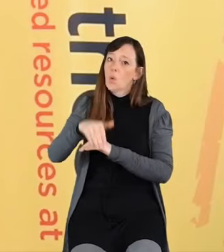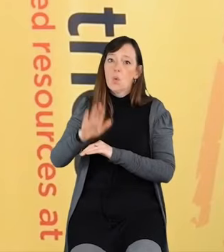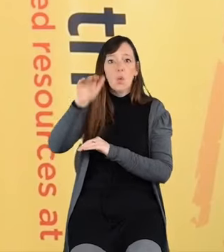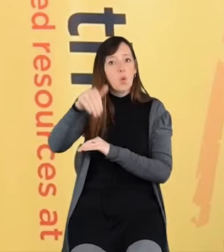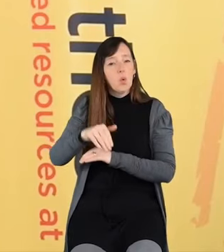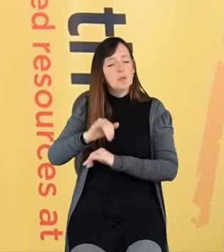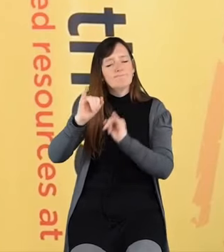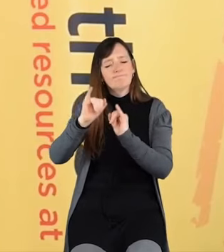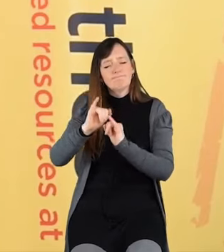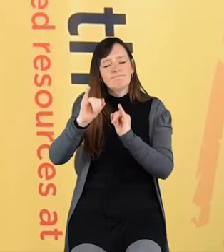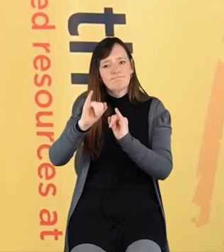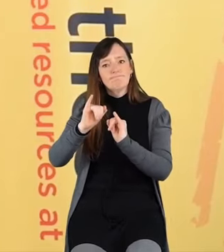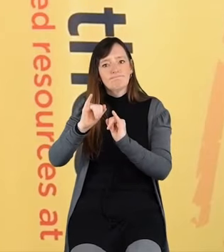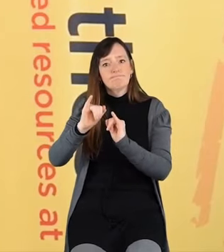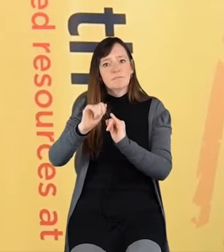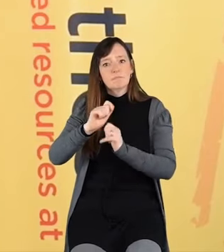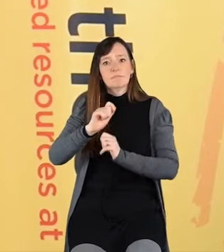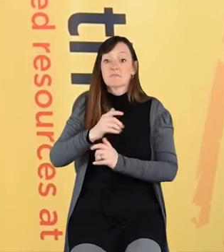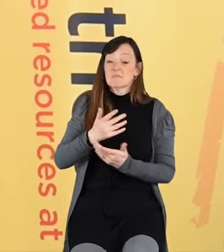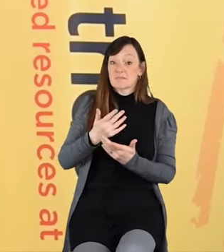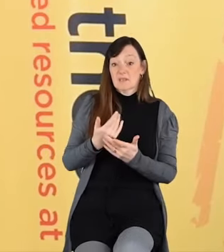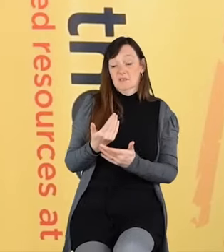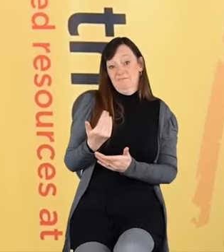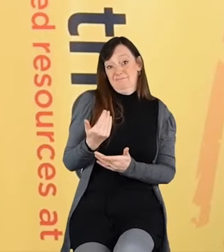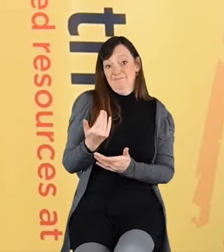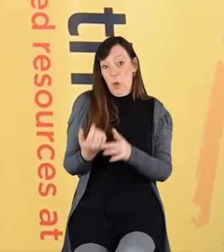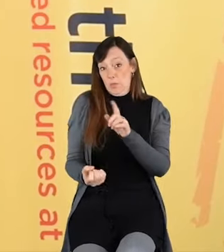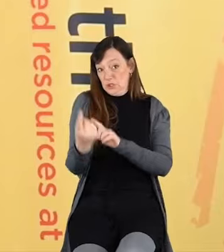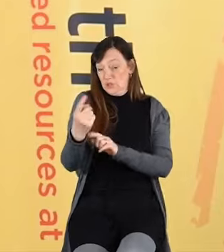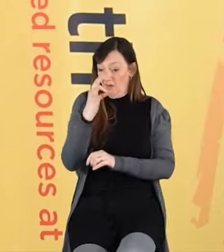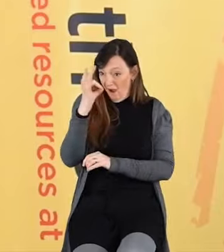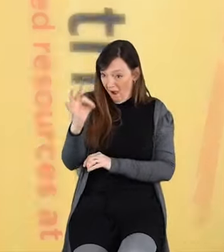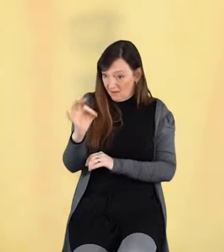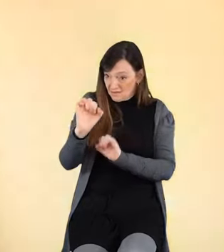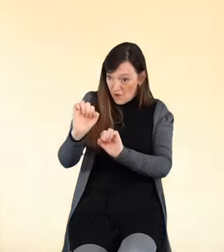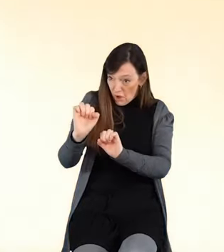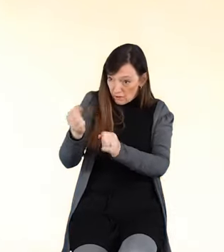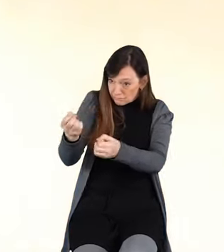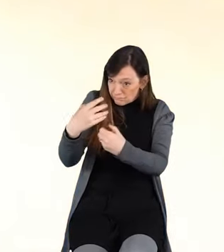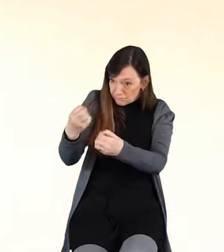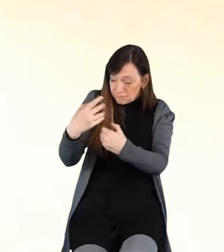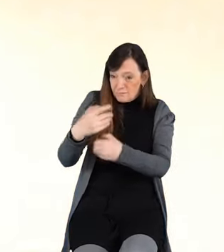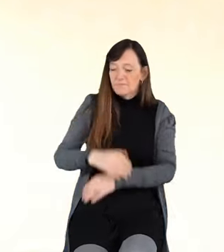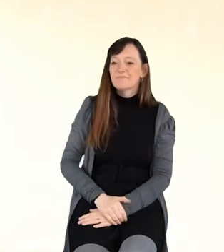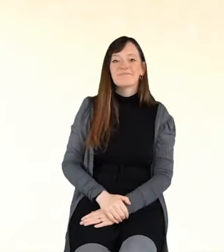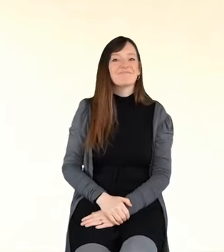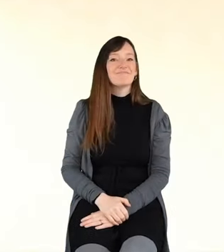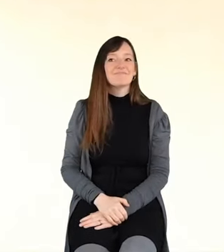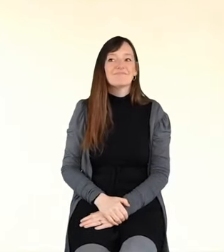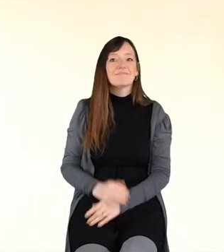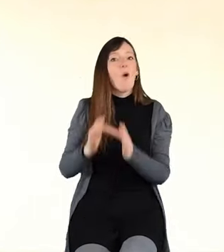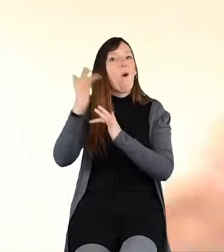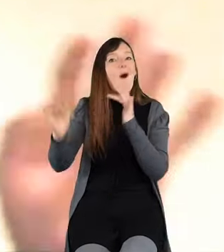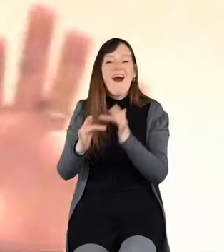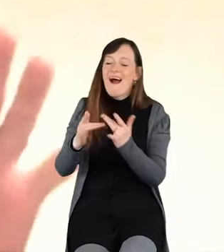nature. I had the opportunity to ask Nancy a few questions about her book. Nancy, thanks so much for joining